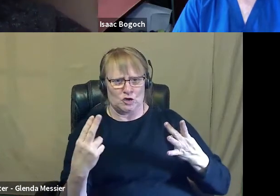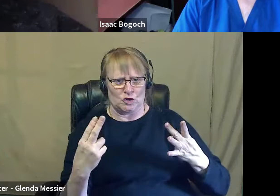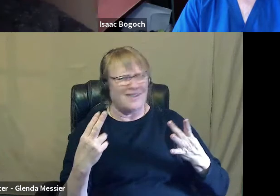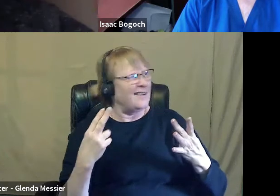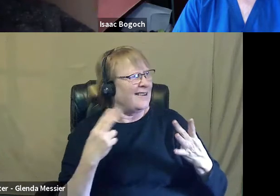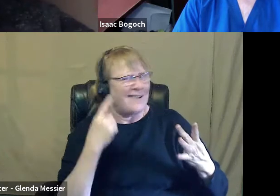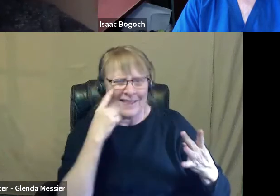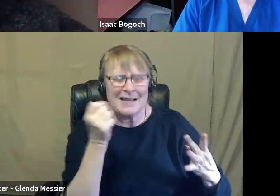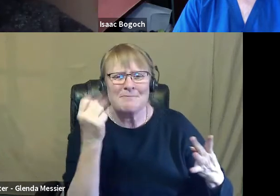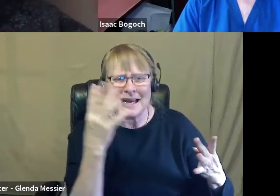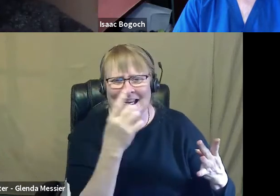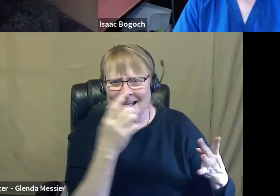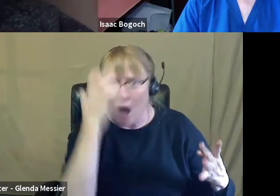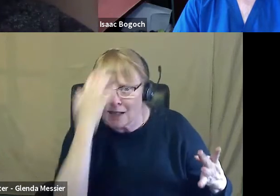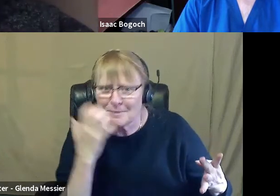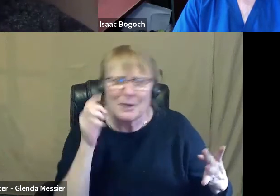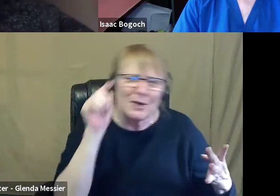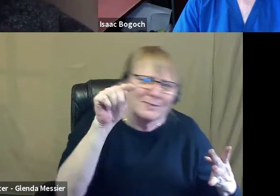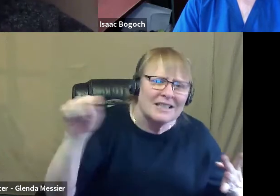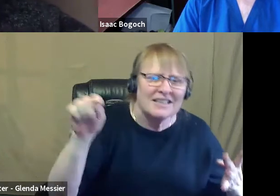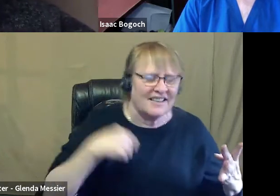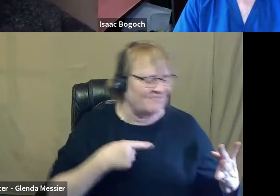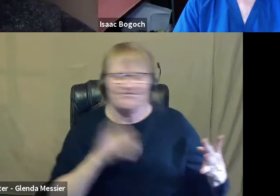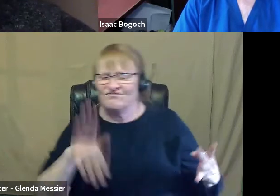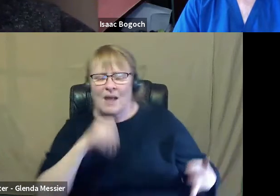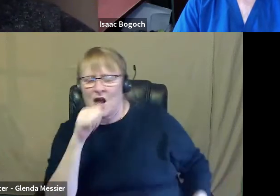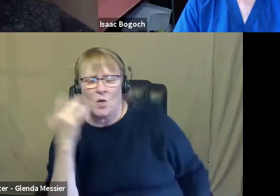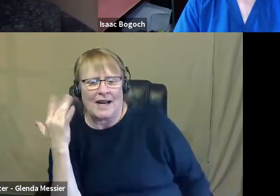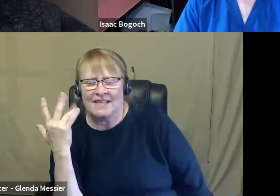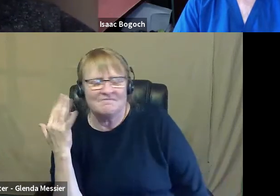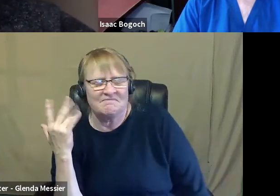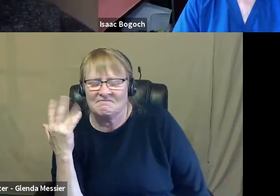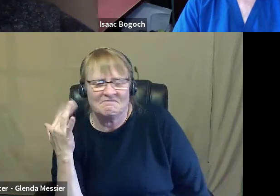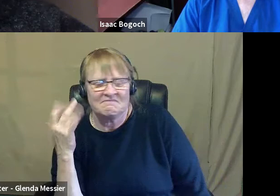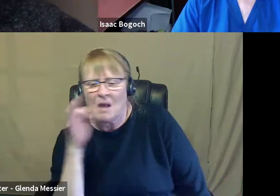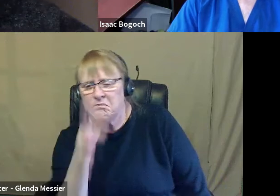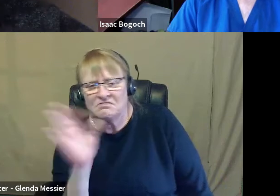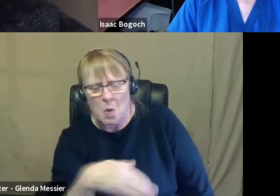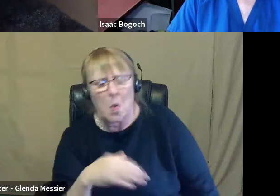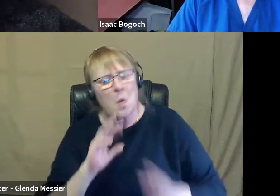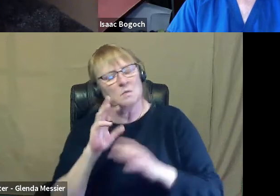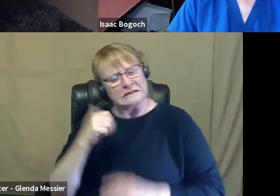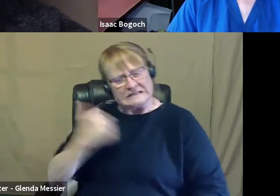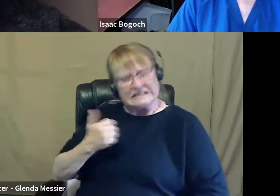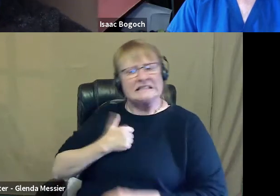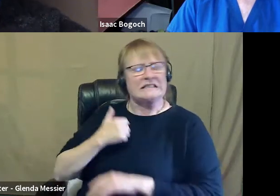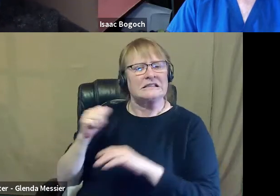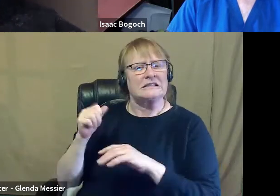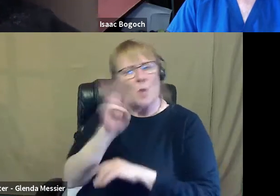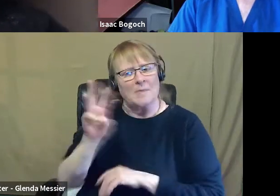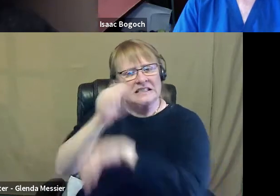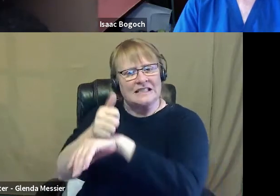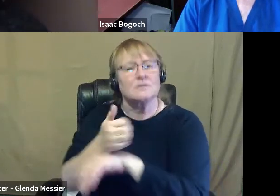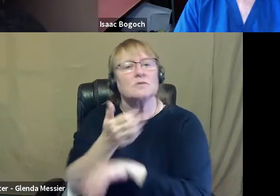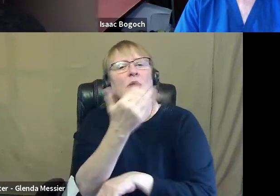of hospitals said, look, we're not waiting. We set up our own websites. And so next slide,